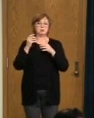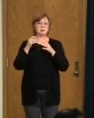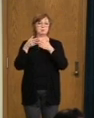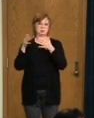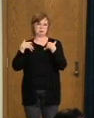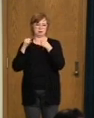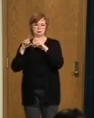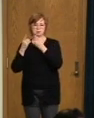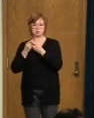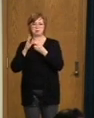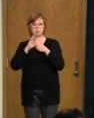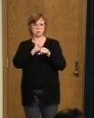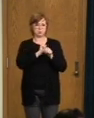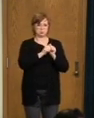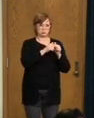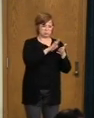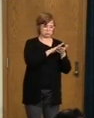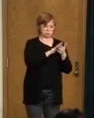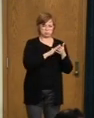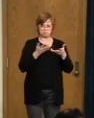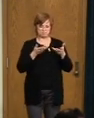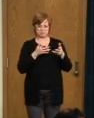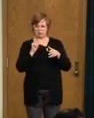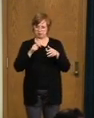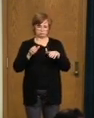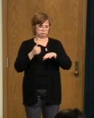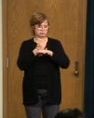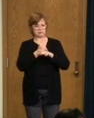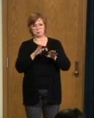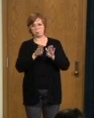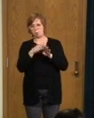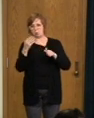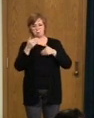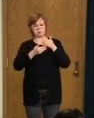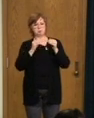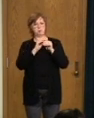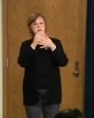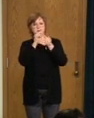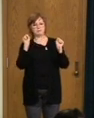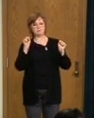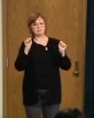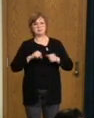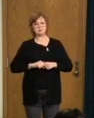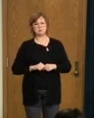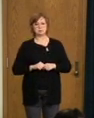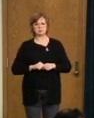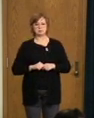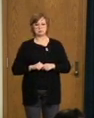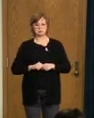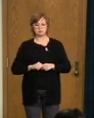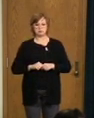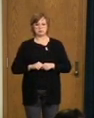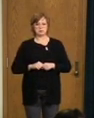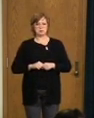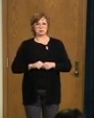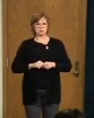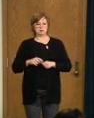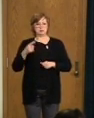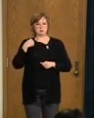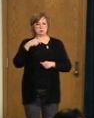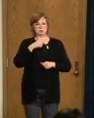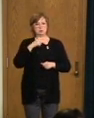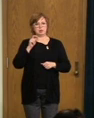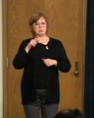and maintain safe operations. But I think on our side, as much as we can keep our community transmission low, that